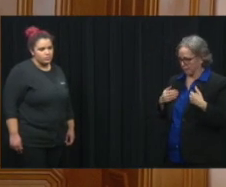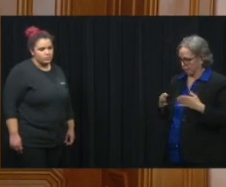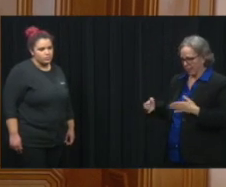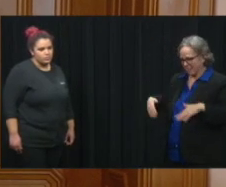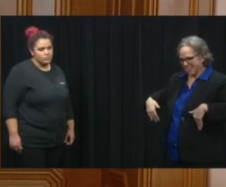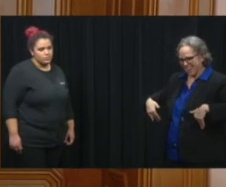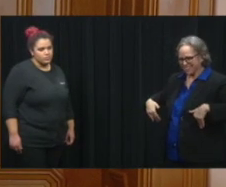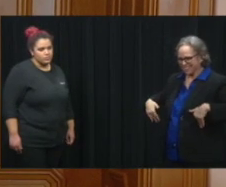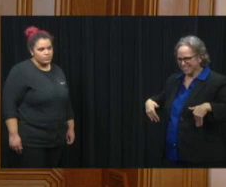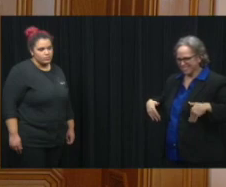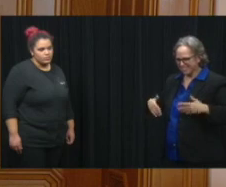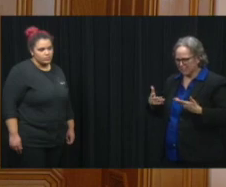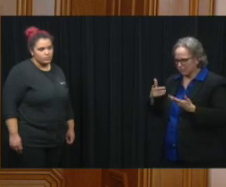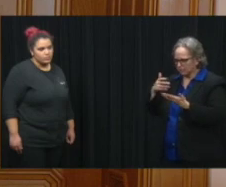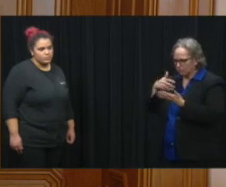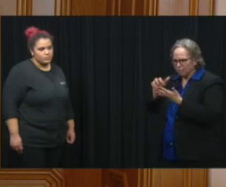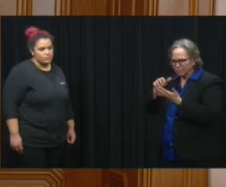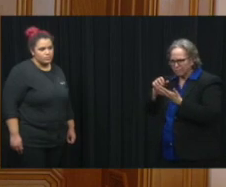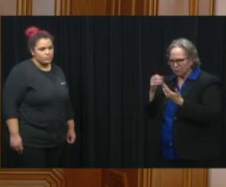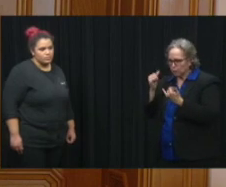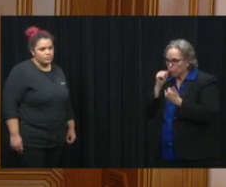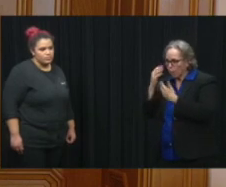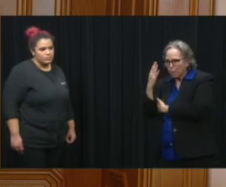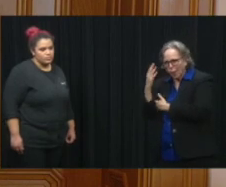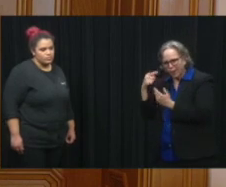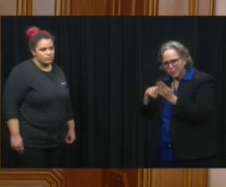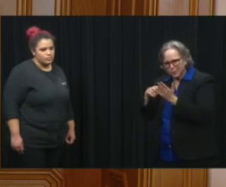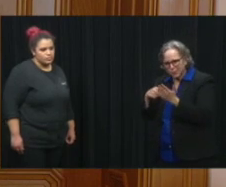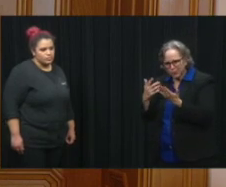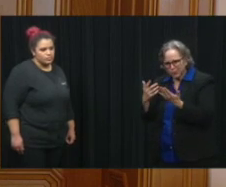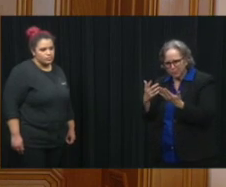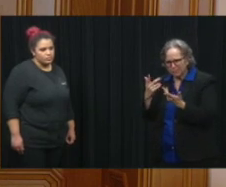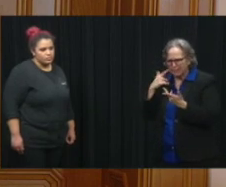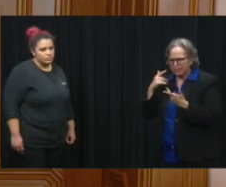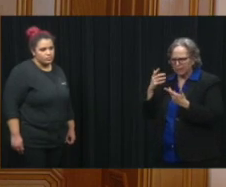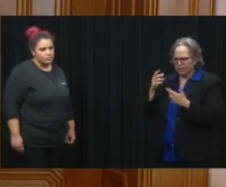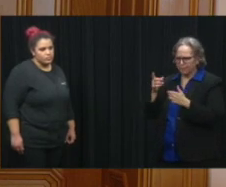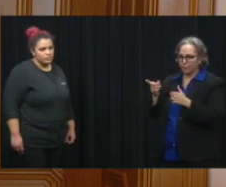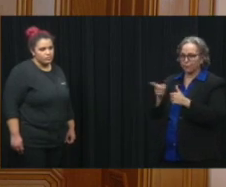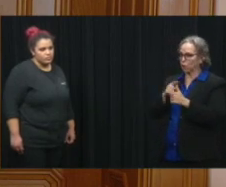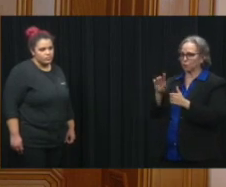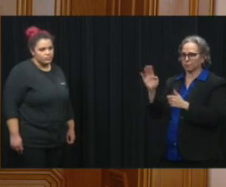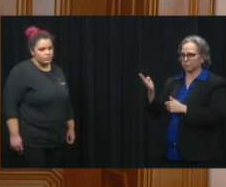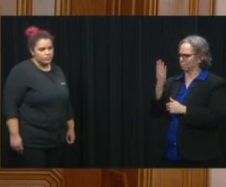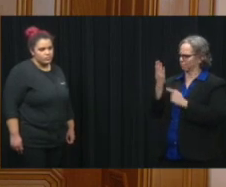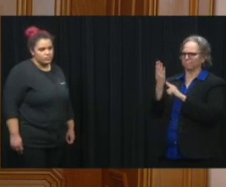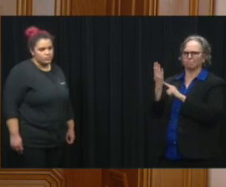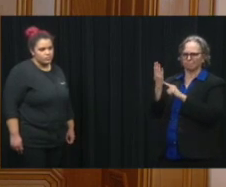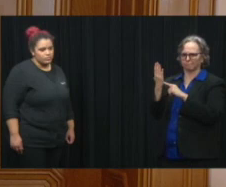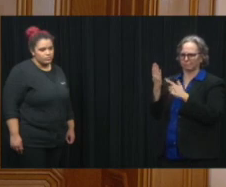tomorrow morning. We're not going to get the first complete draft until noon on Monday. But we will be making